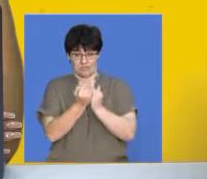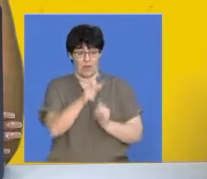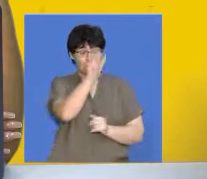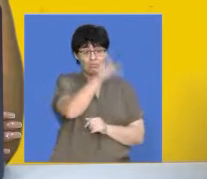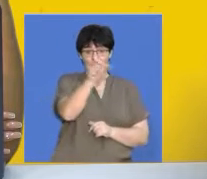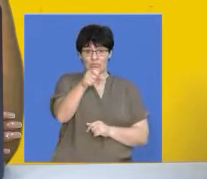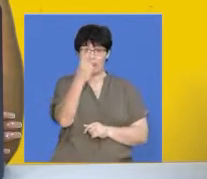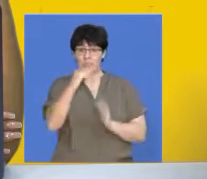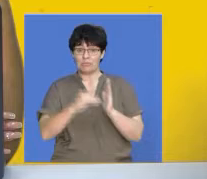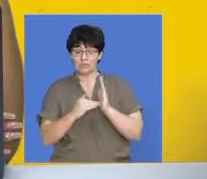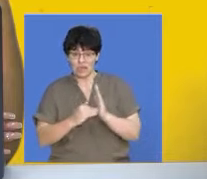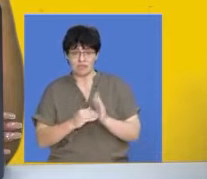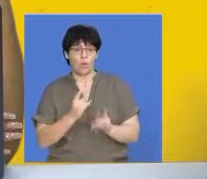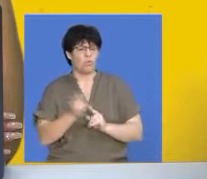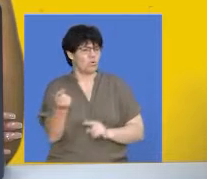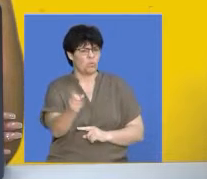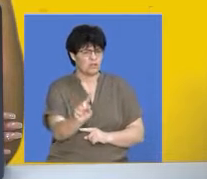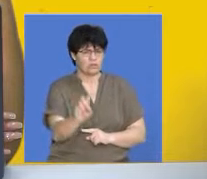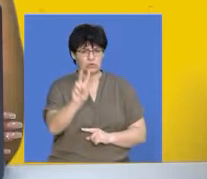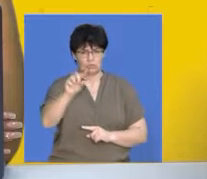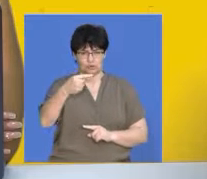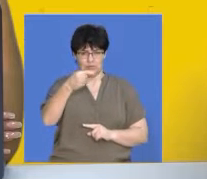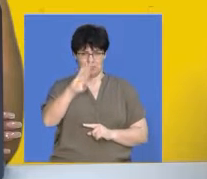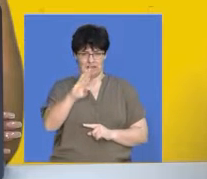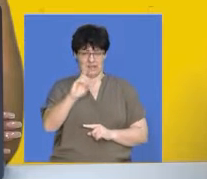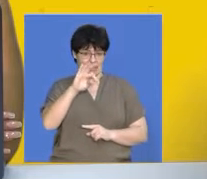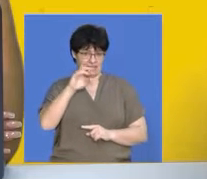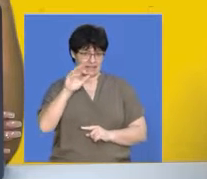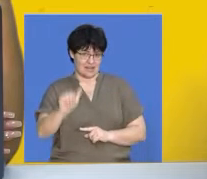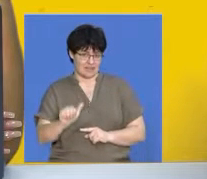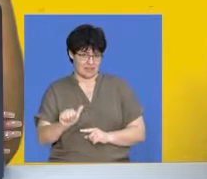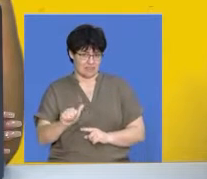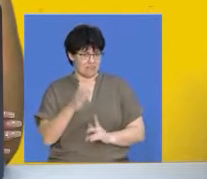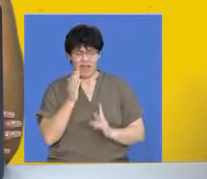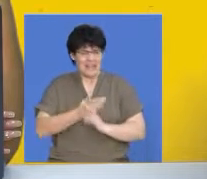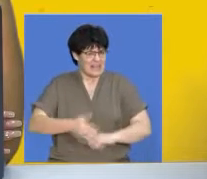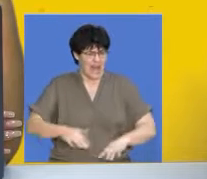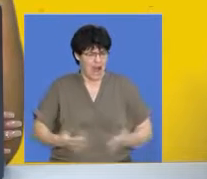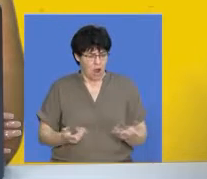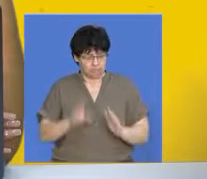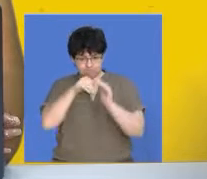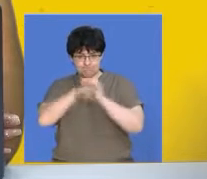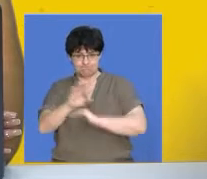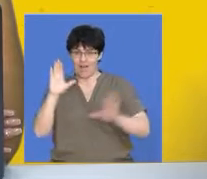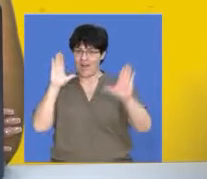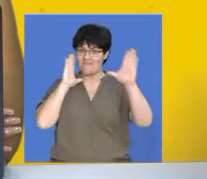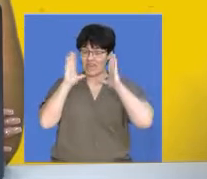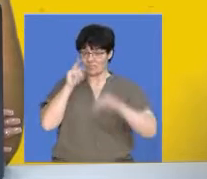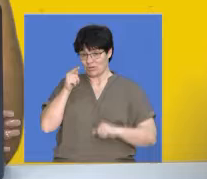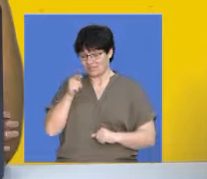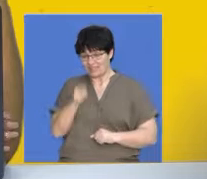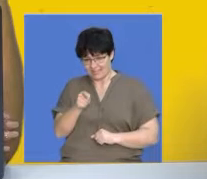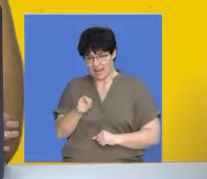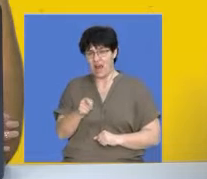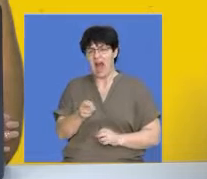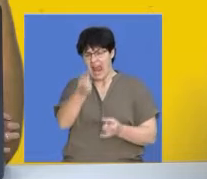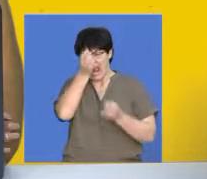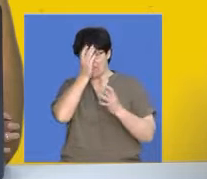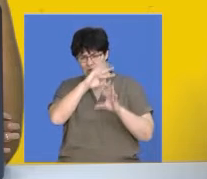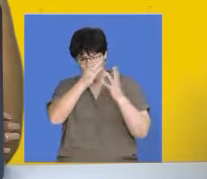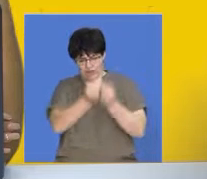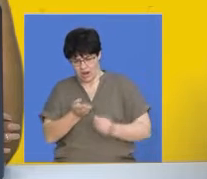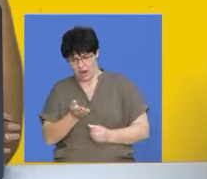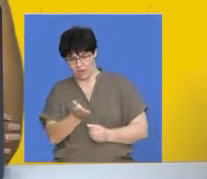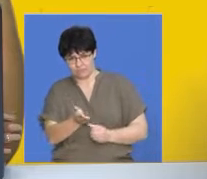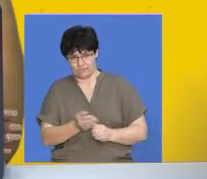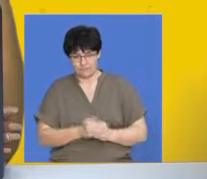stand a chance to win 2 gigs of data. All you need to do to enter is head on over to our Facebook page and all of the details will